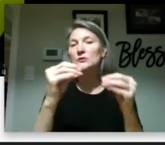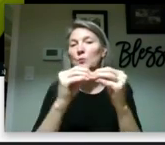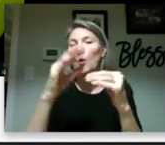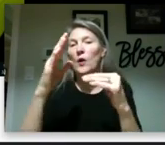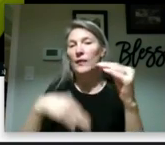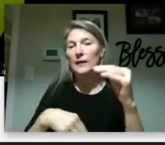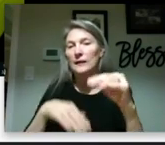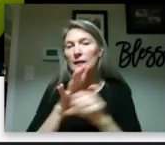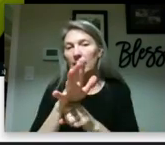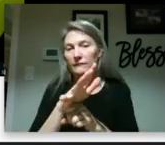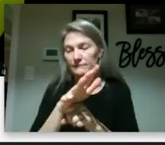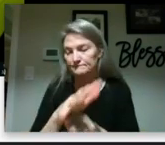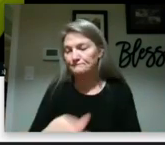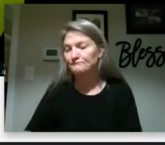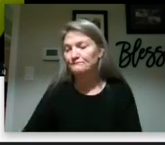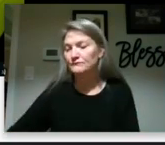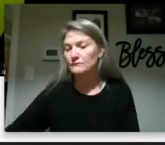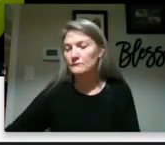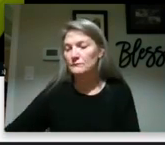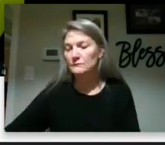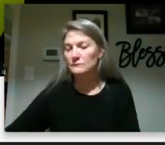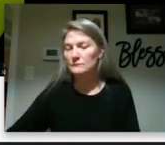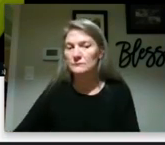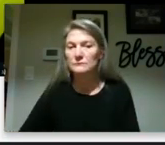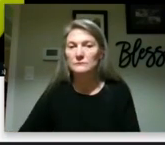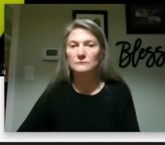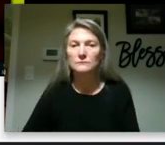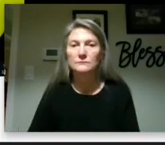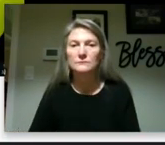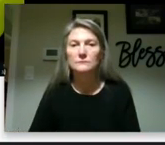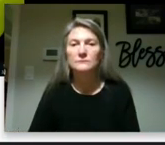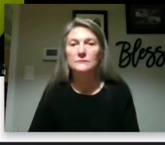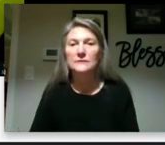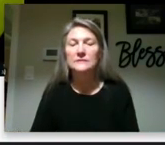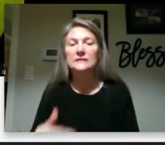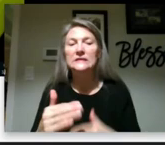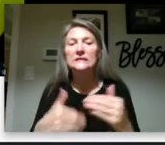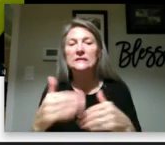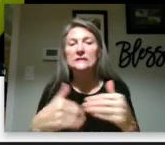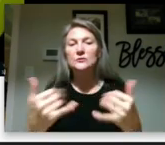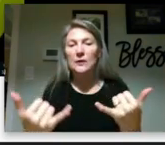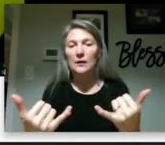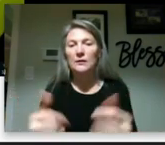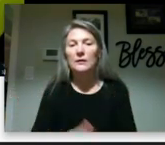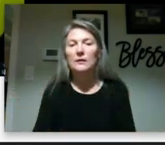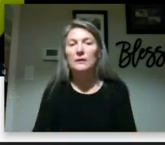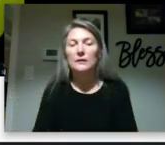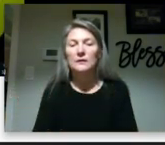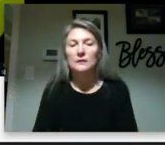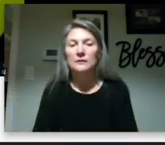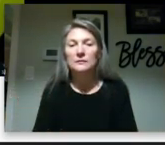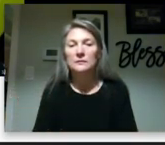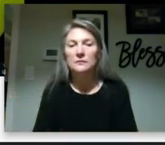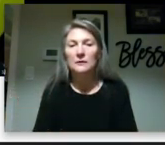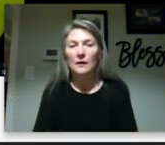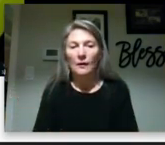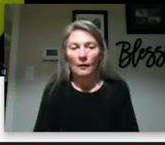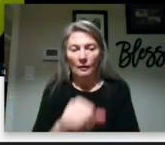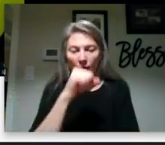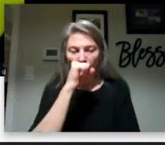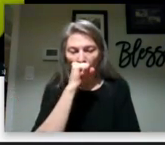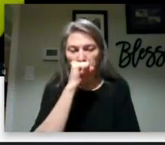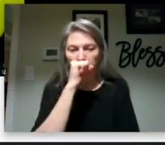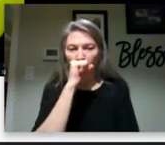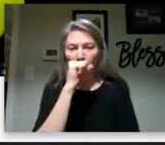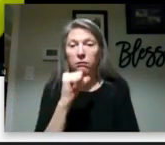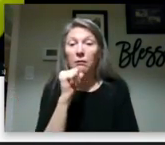that difference between those numbers. All right, let's take this a little bit further now. And I want us to think not just about pounds